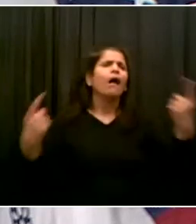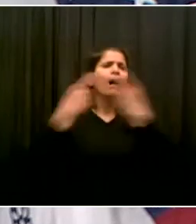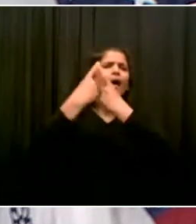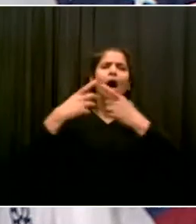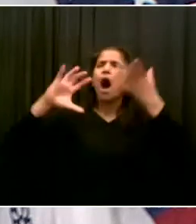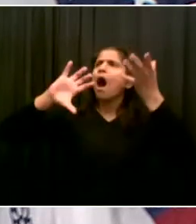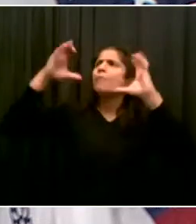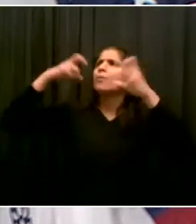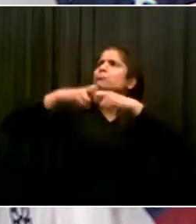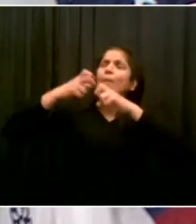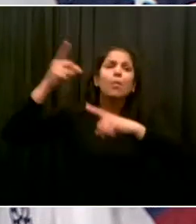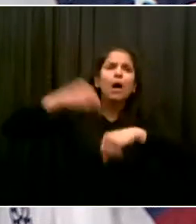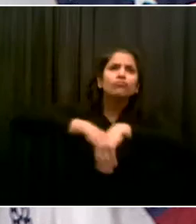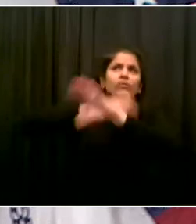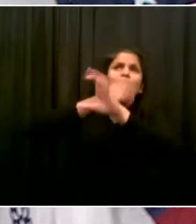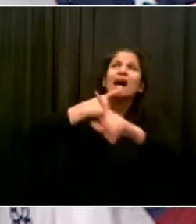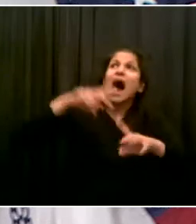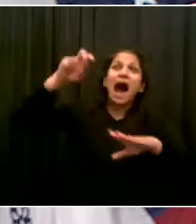impact in real time.